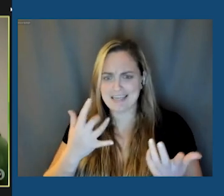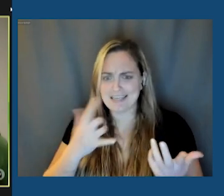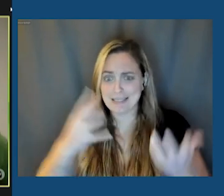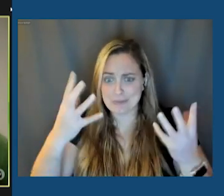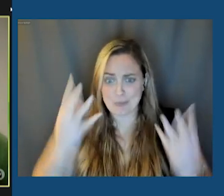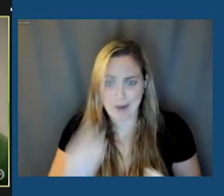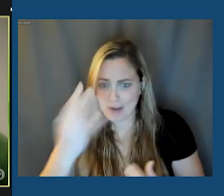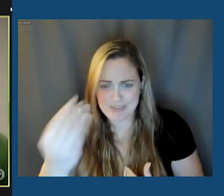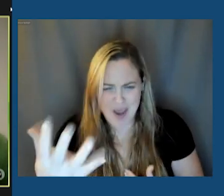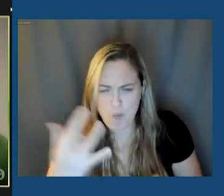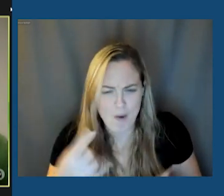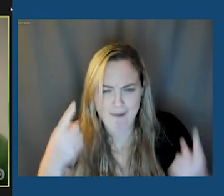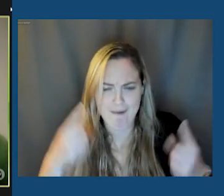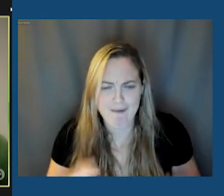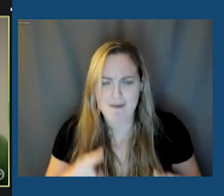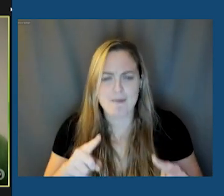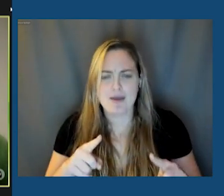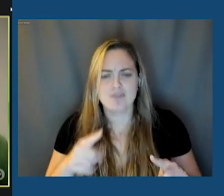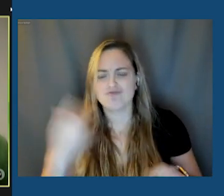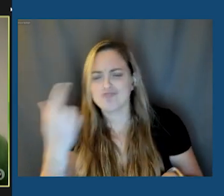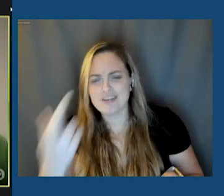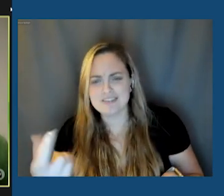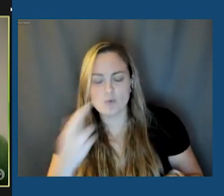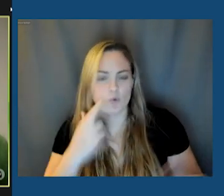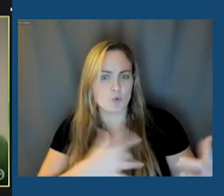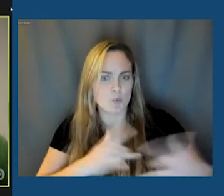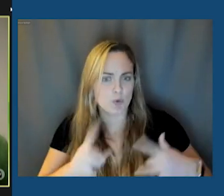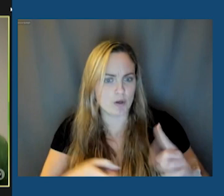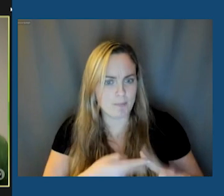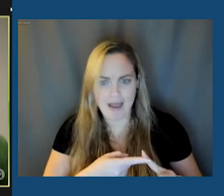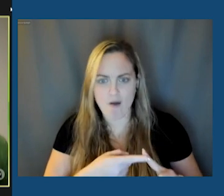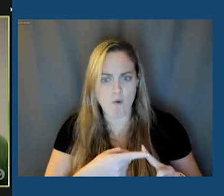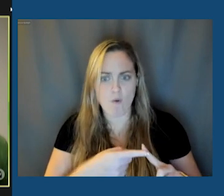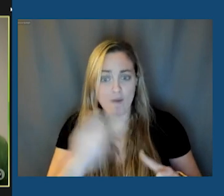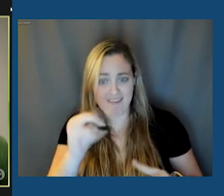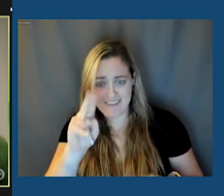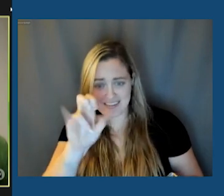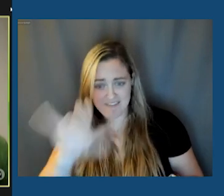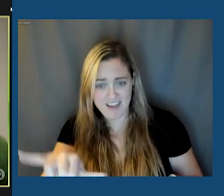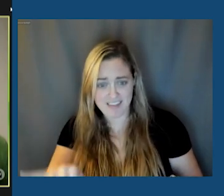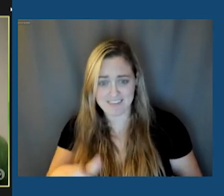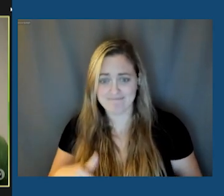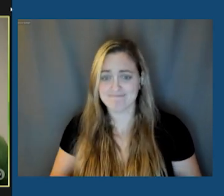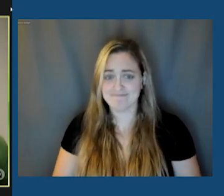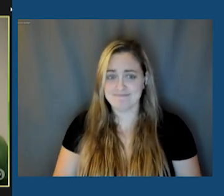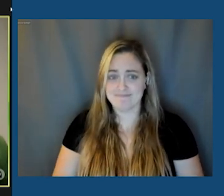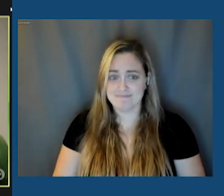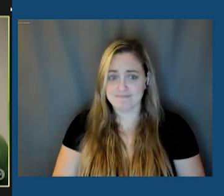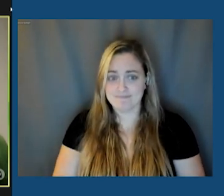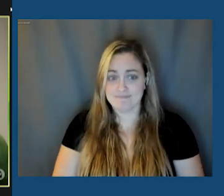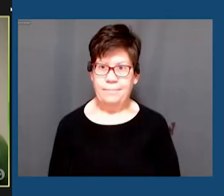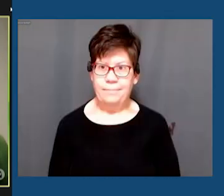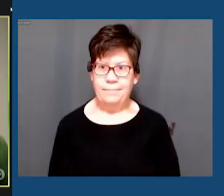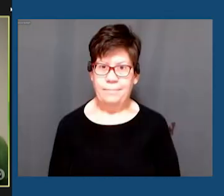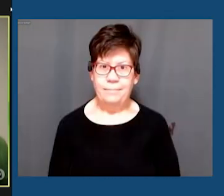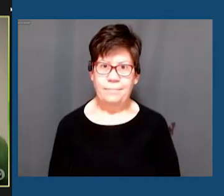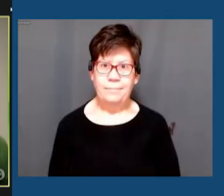there, and why we're so worried about flood risks in the Hudson Valley? Thank you, Commissioner Bray. Great to be with you as